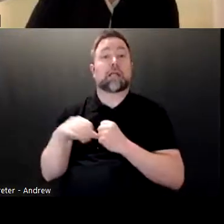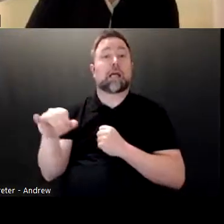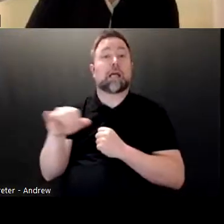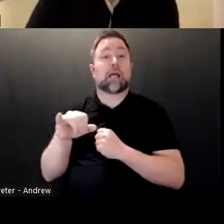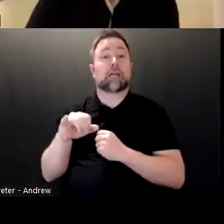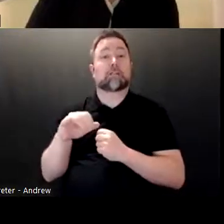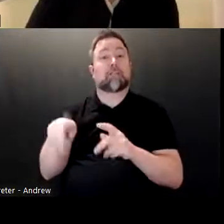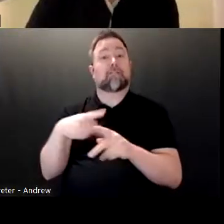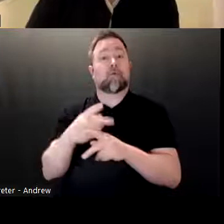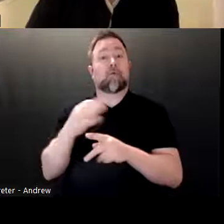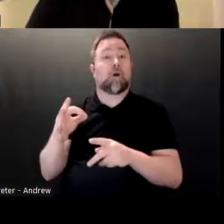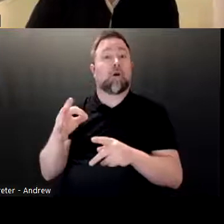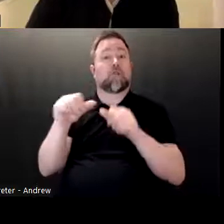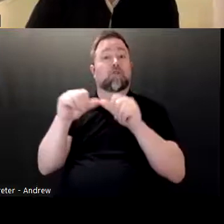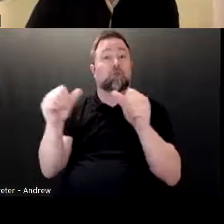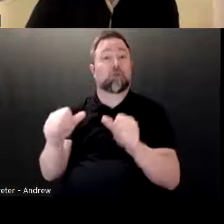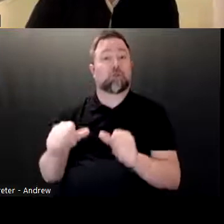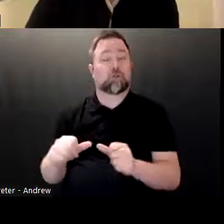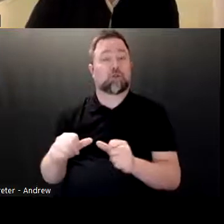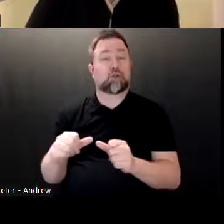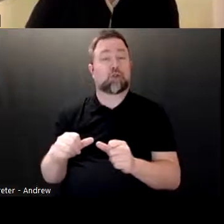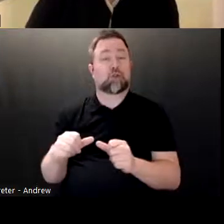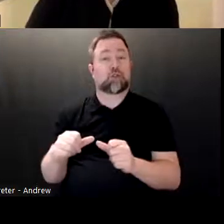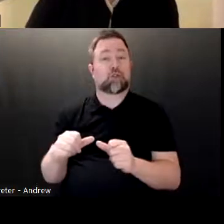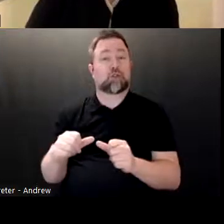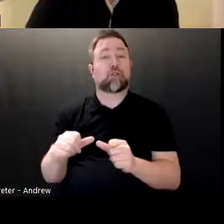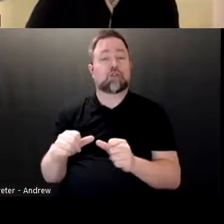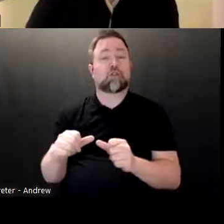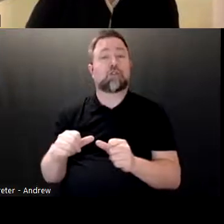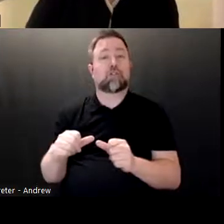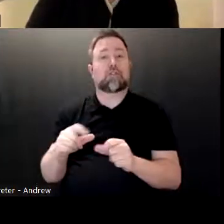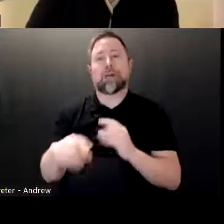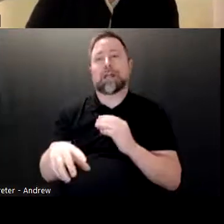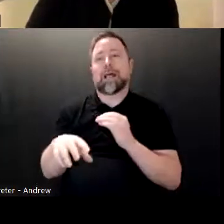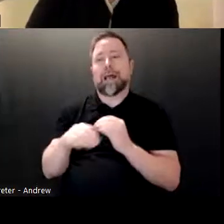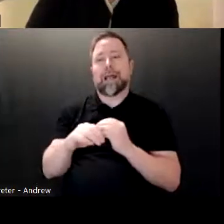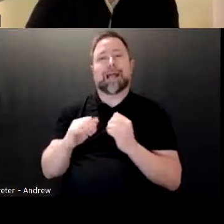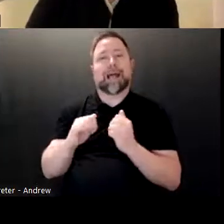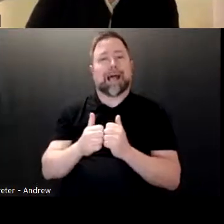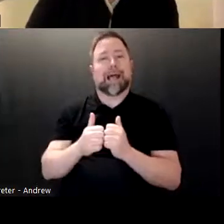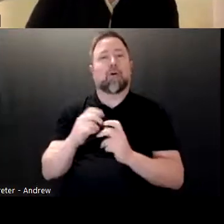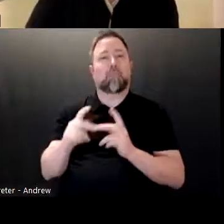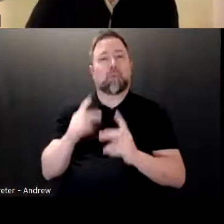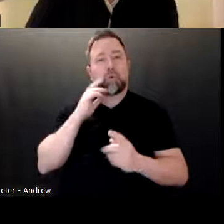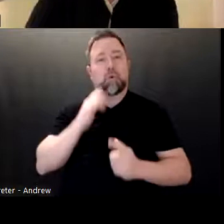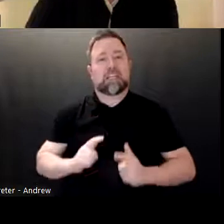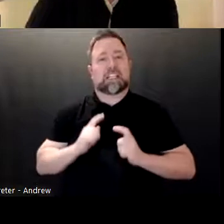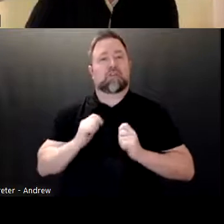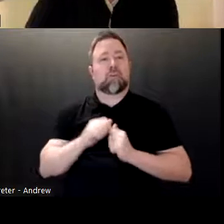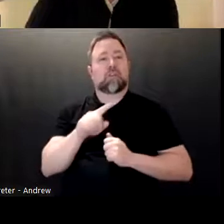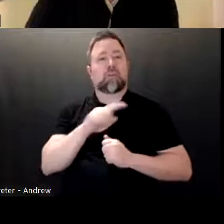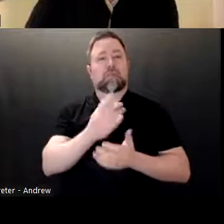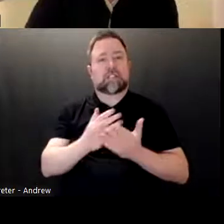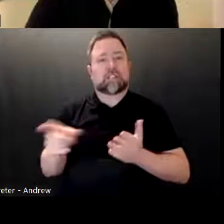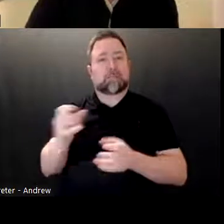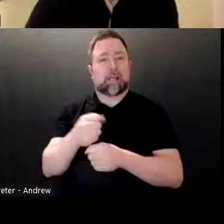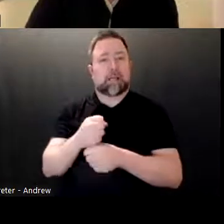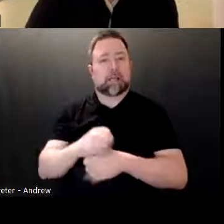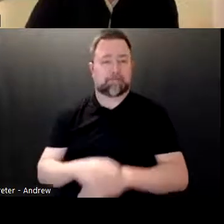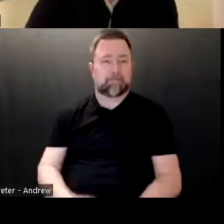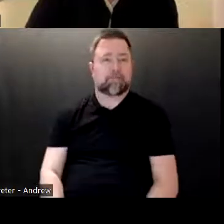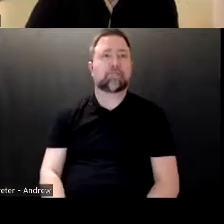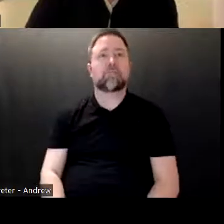painter, a printmaker, ceramist, craftsperson, architect, and furniture designer at different times of his life. But in all of it,